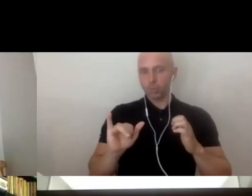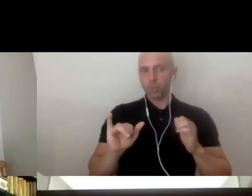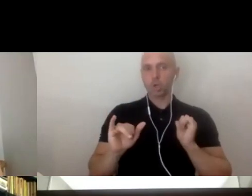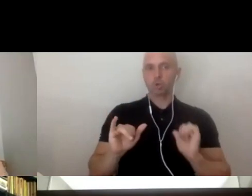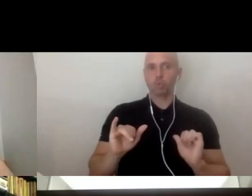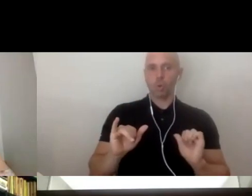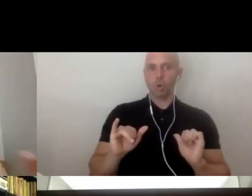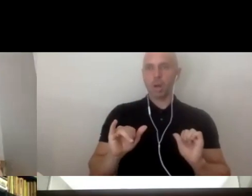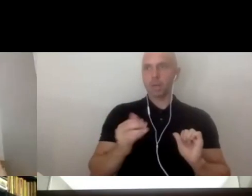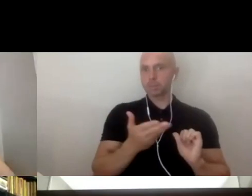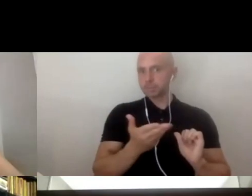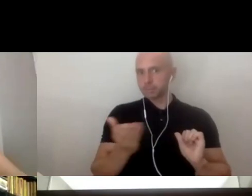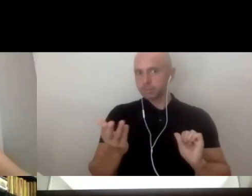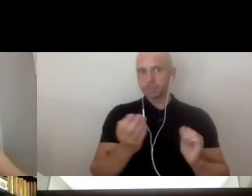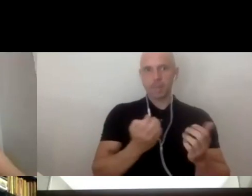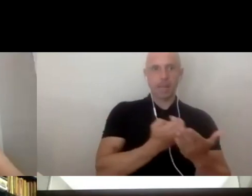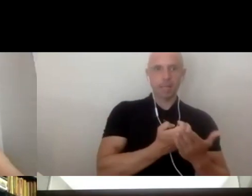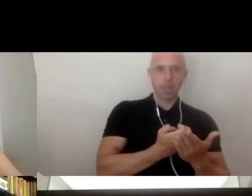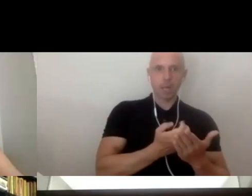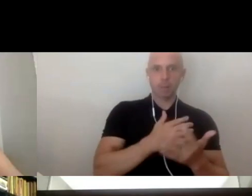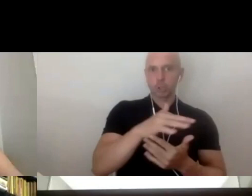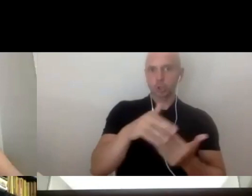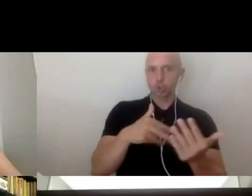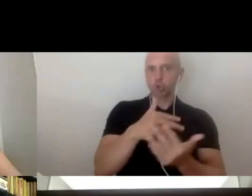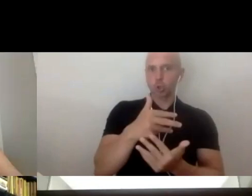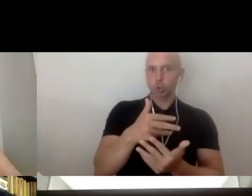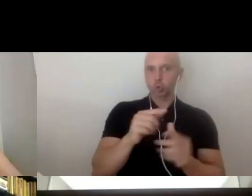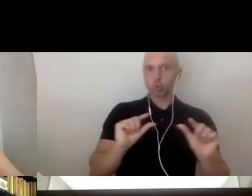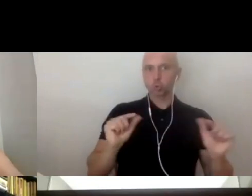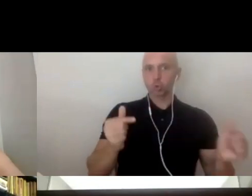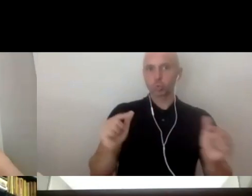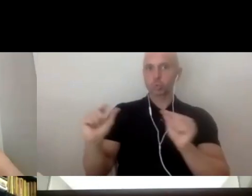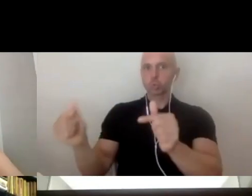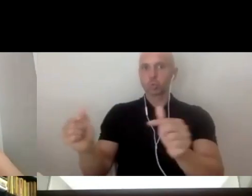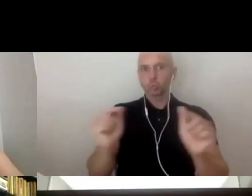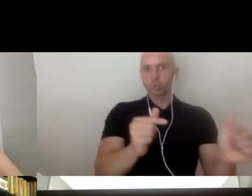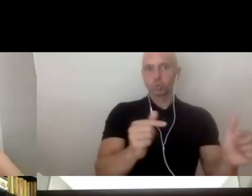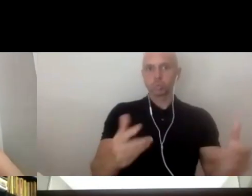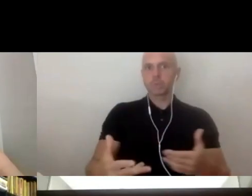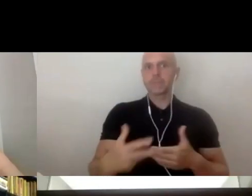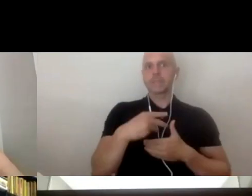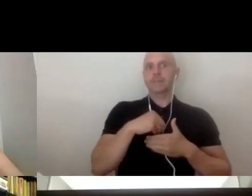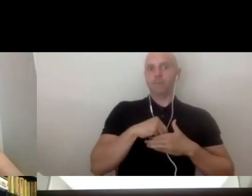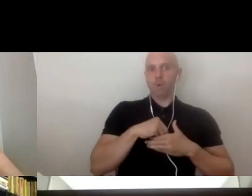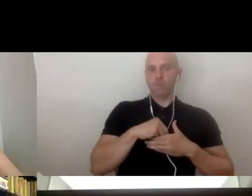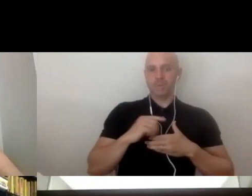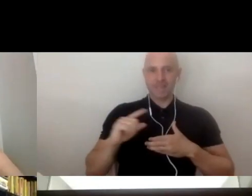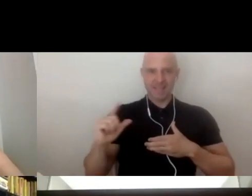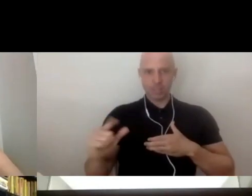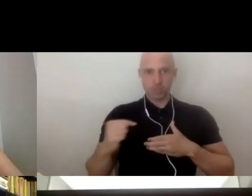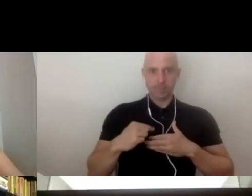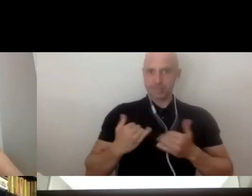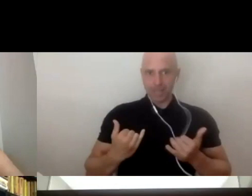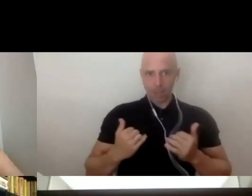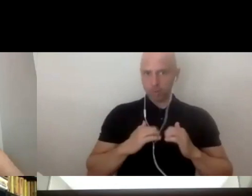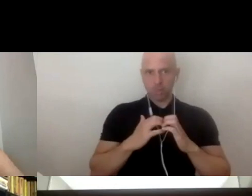and cultural groups right across the whole city. So that may be a platform later on. It's not immediately available right now. And